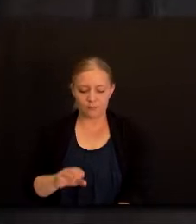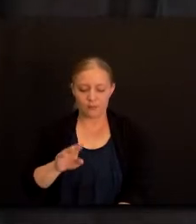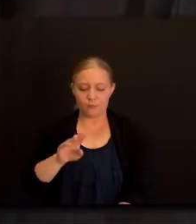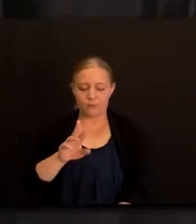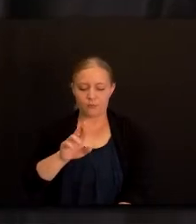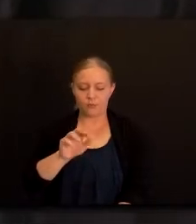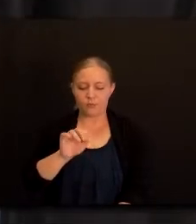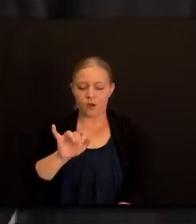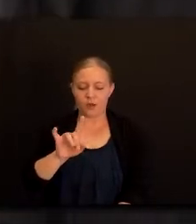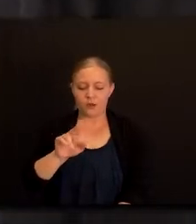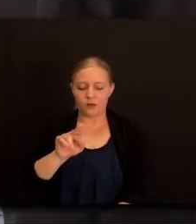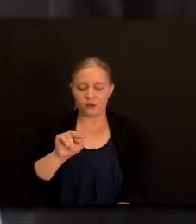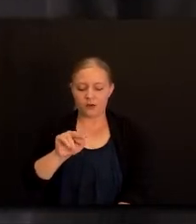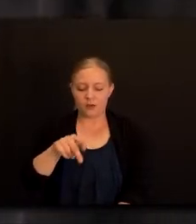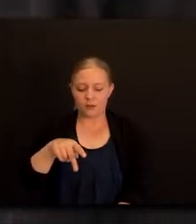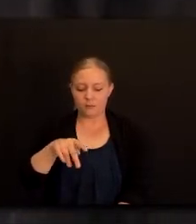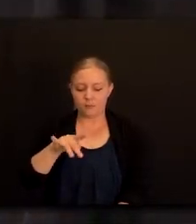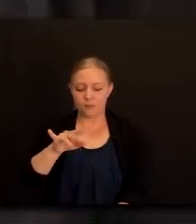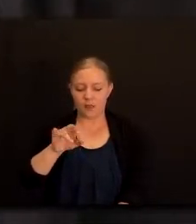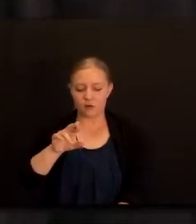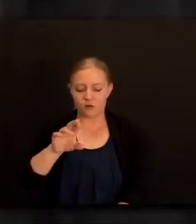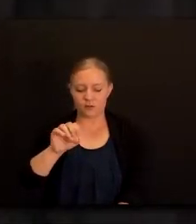Braden Isaac Pierce.